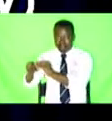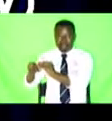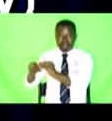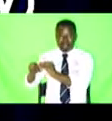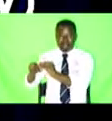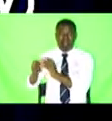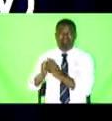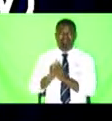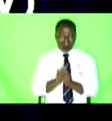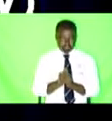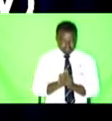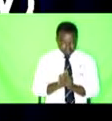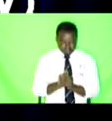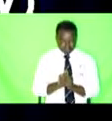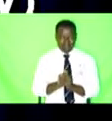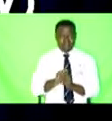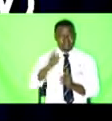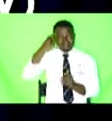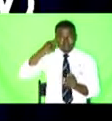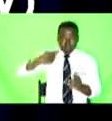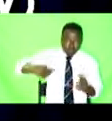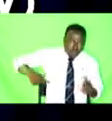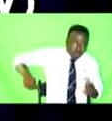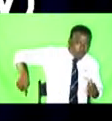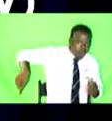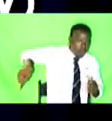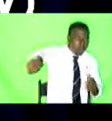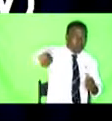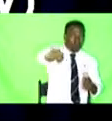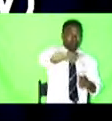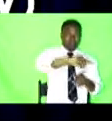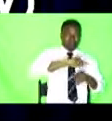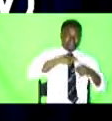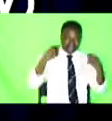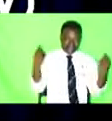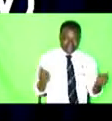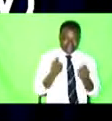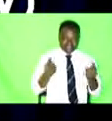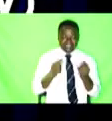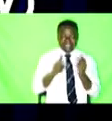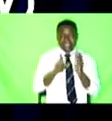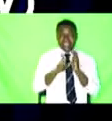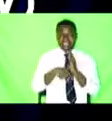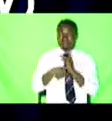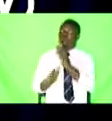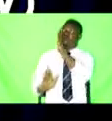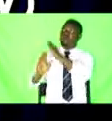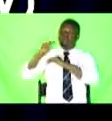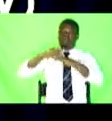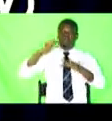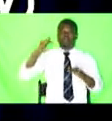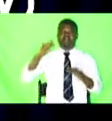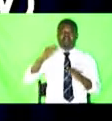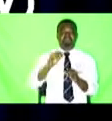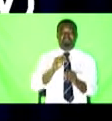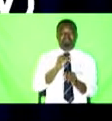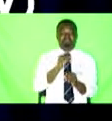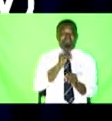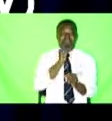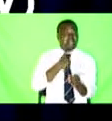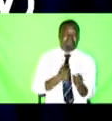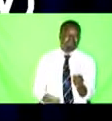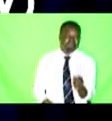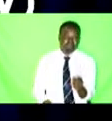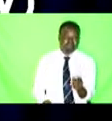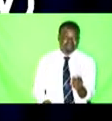For all have sinned and fall short of the glory of God. For